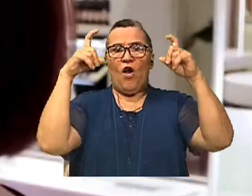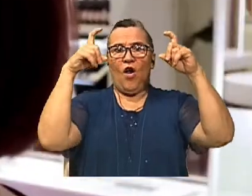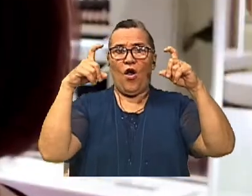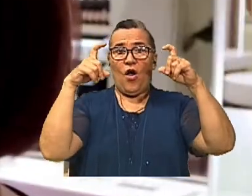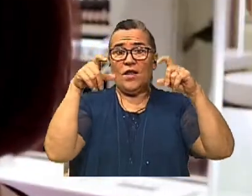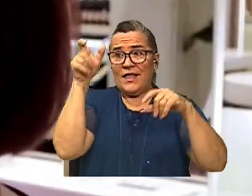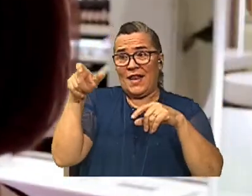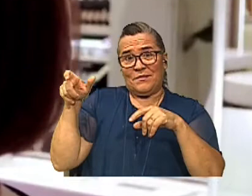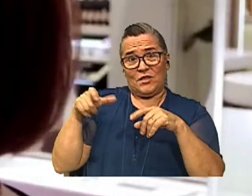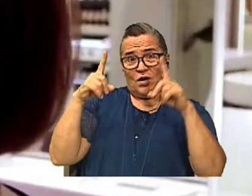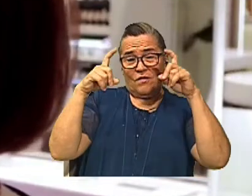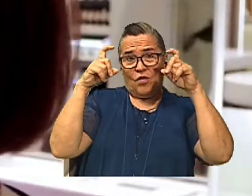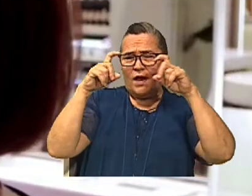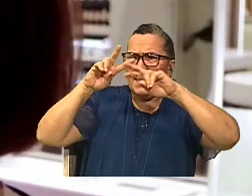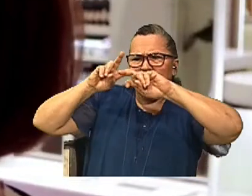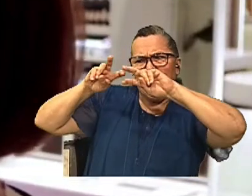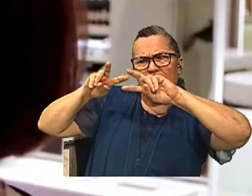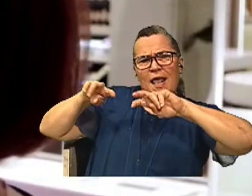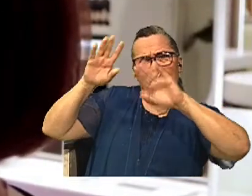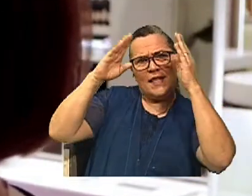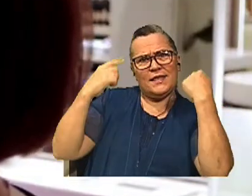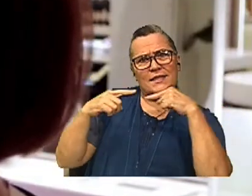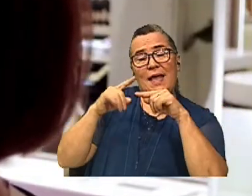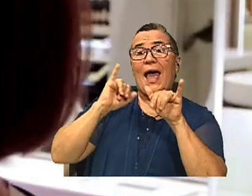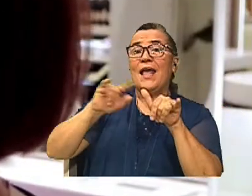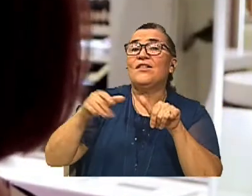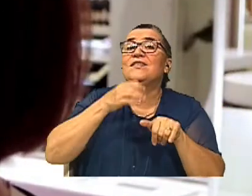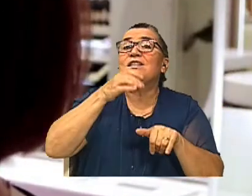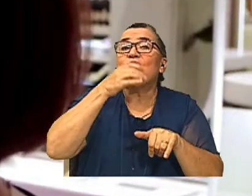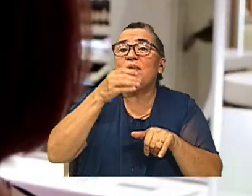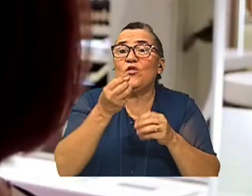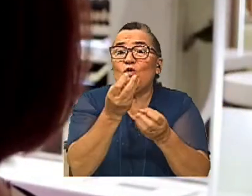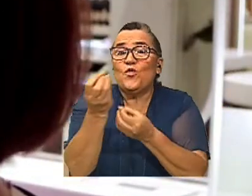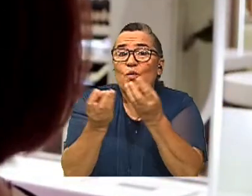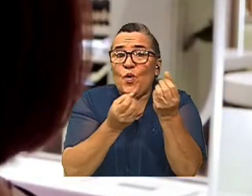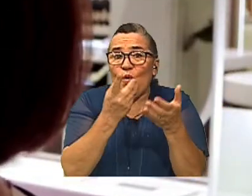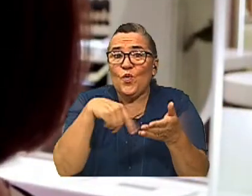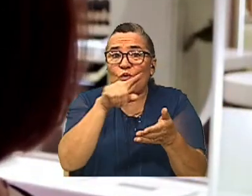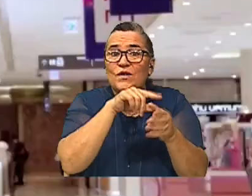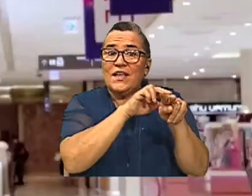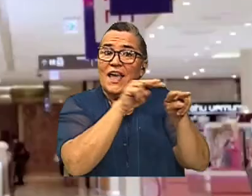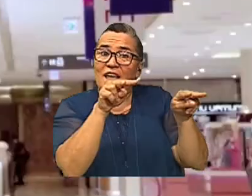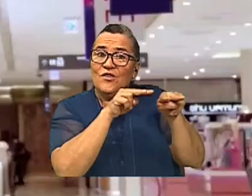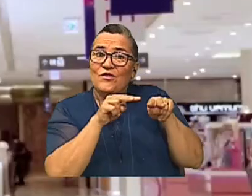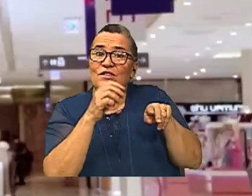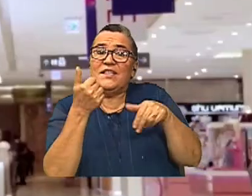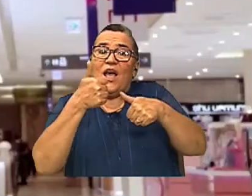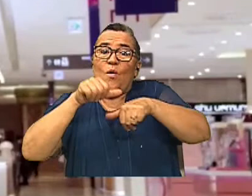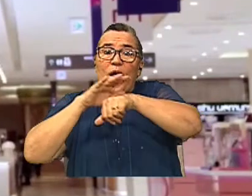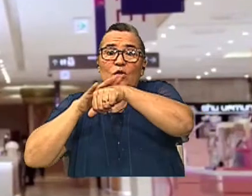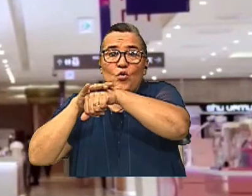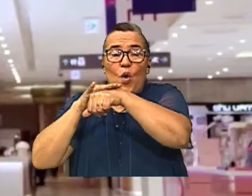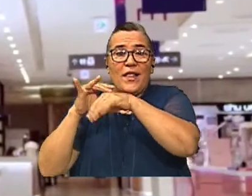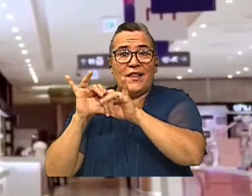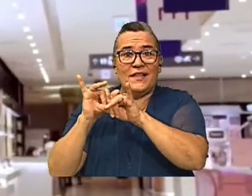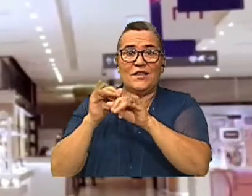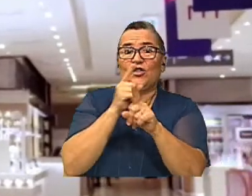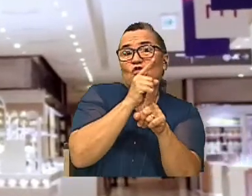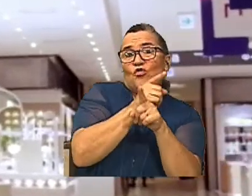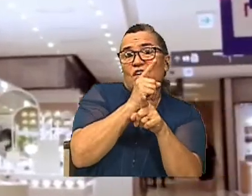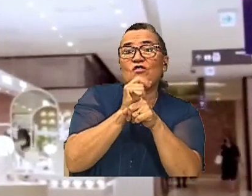customer's face and analyzes it. It then recommends products based on skin texture while correcting